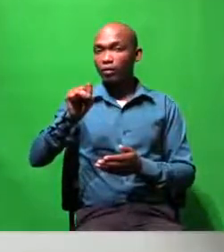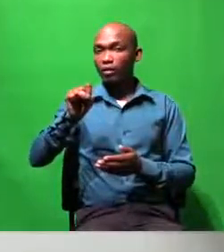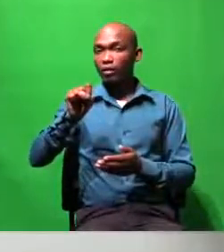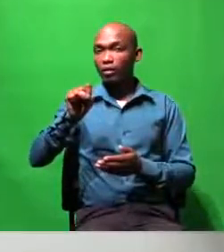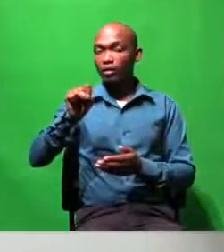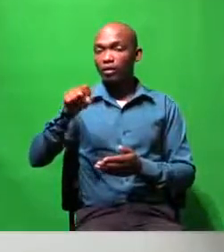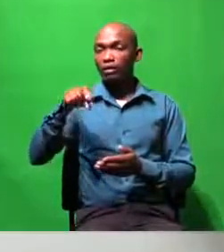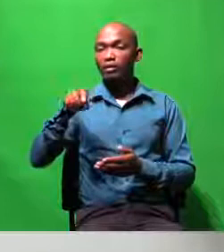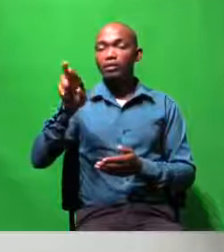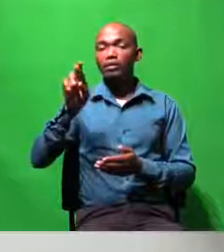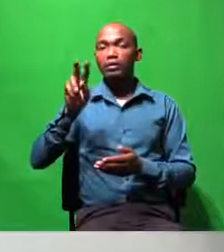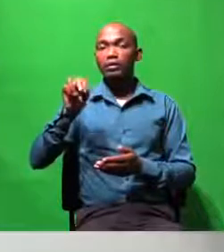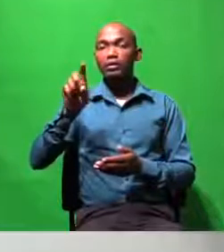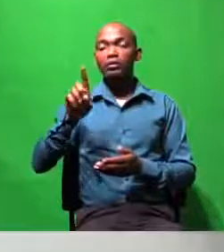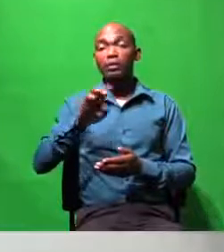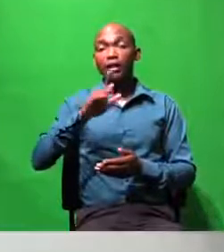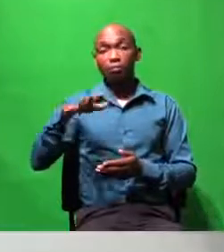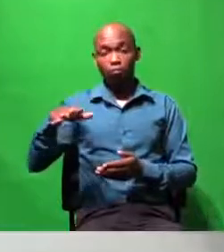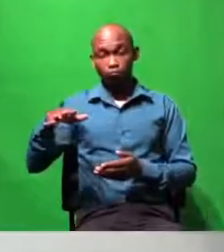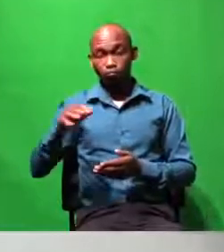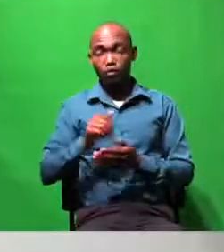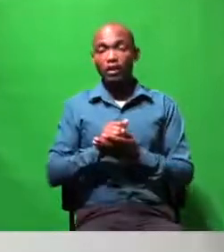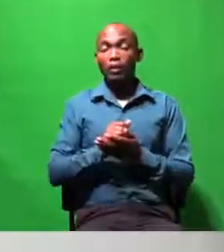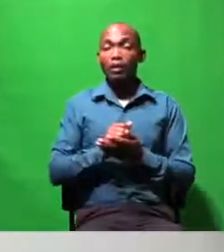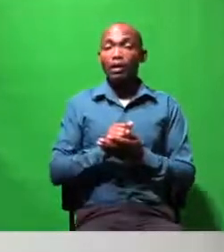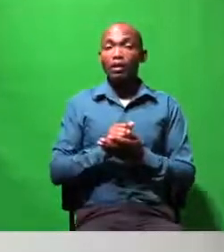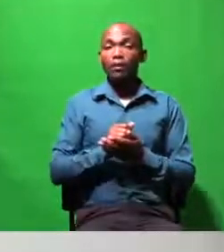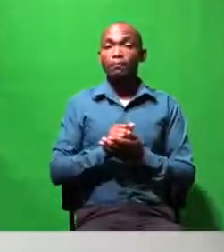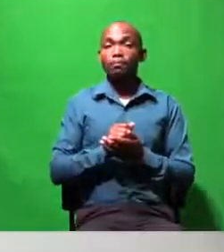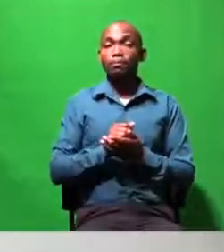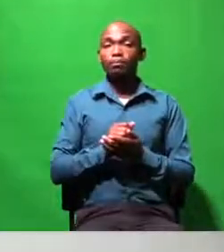and others can be filled